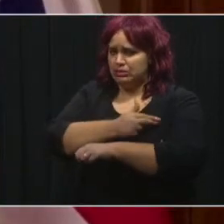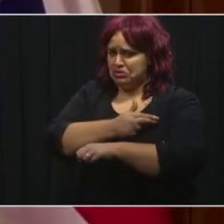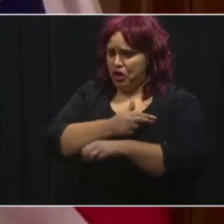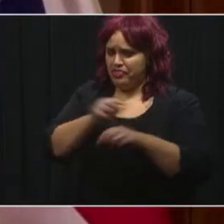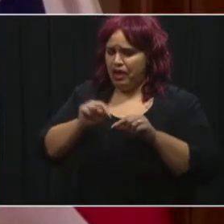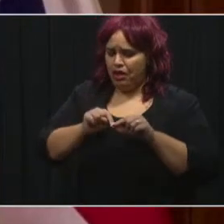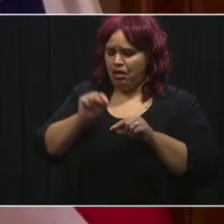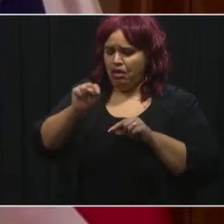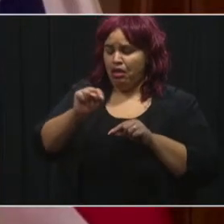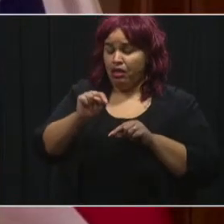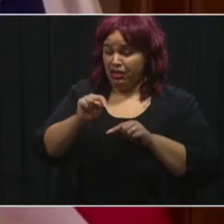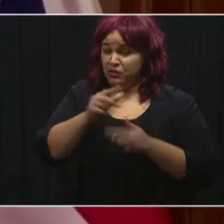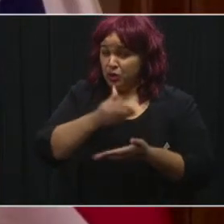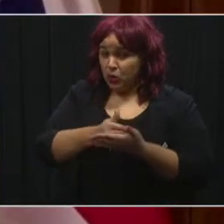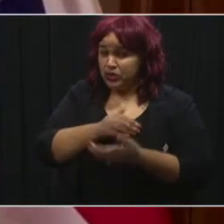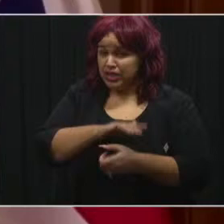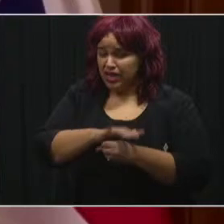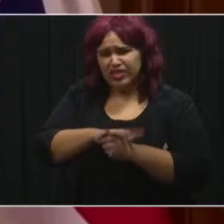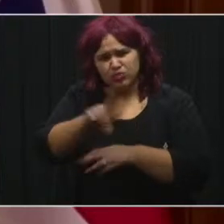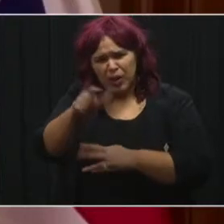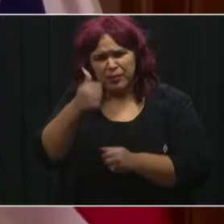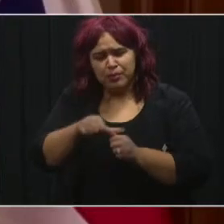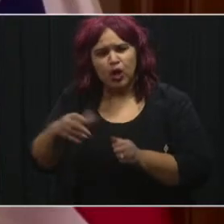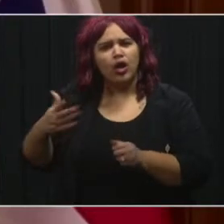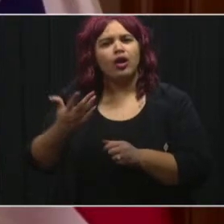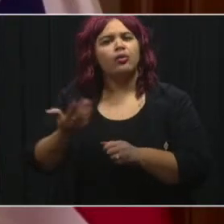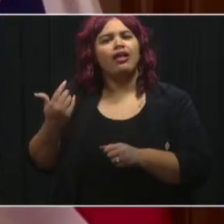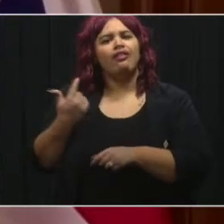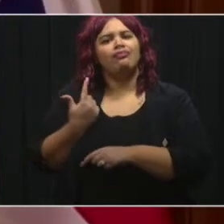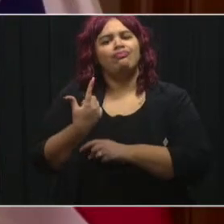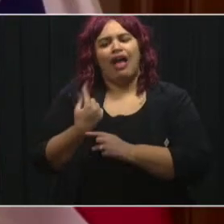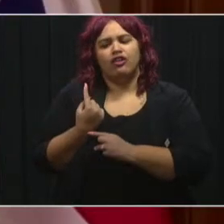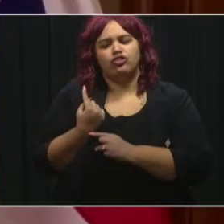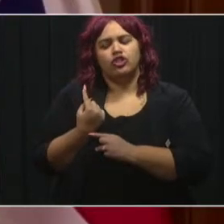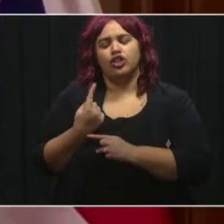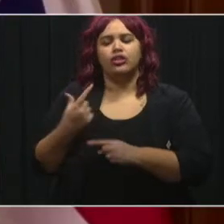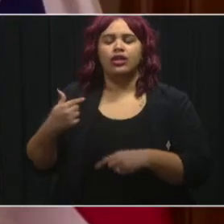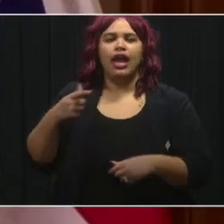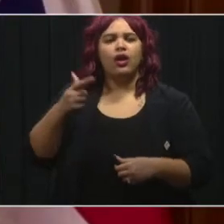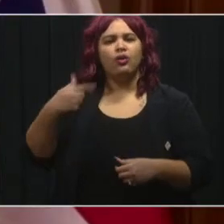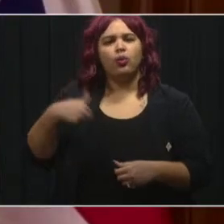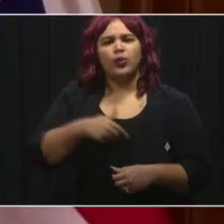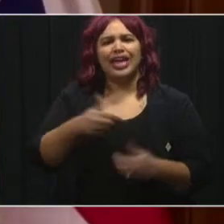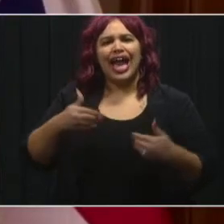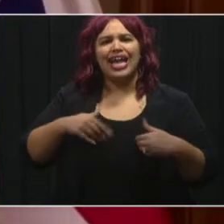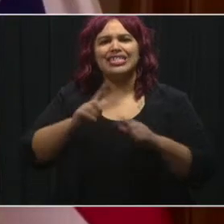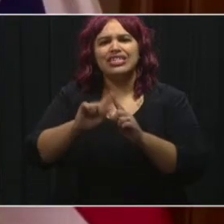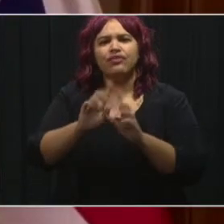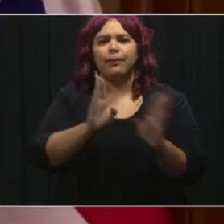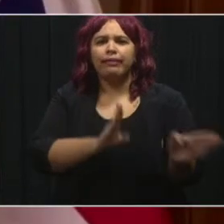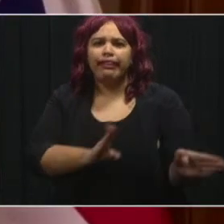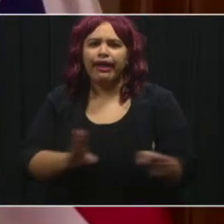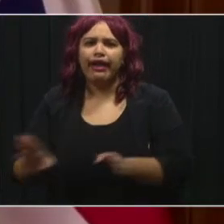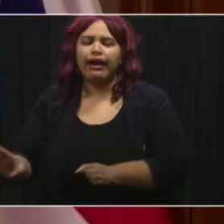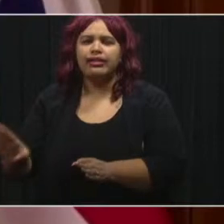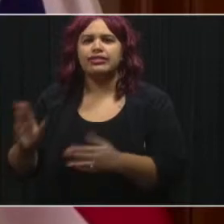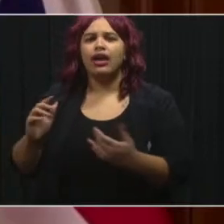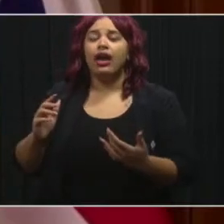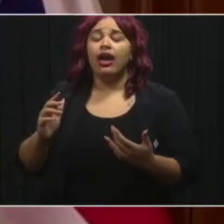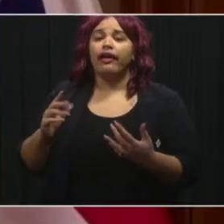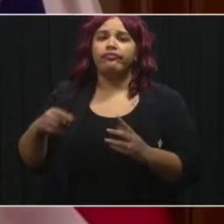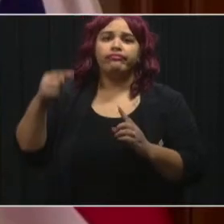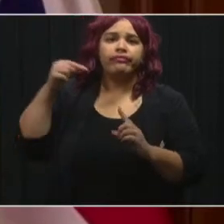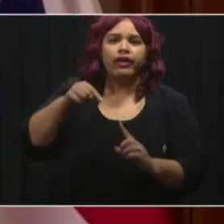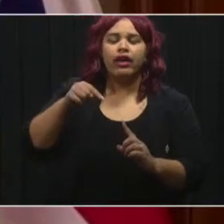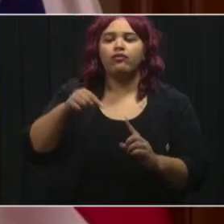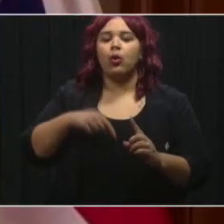be enough beds, such as converting convention centers, et cetera? Yeah, thank you. I'll start off with